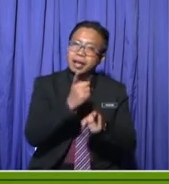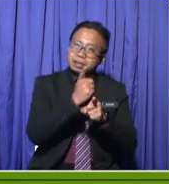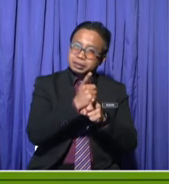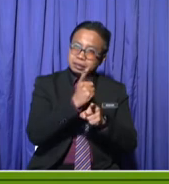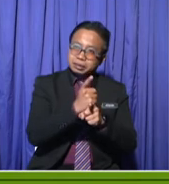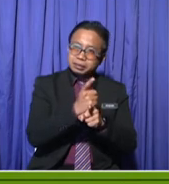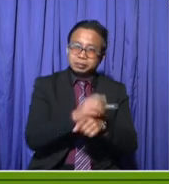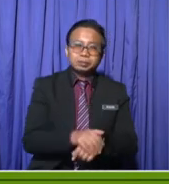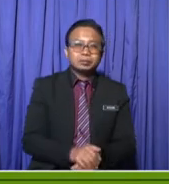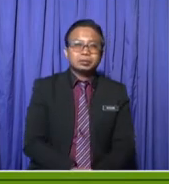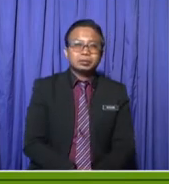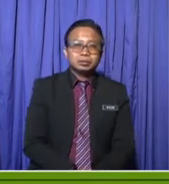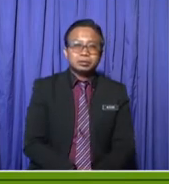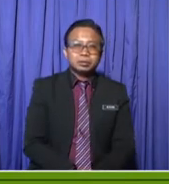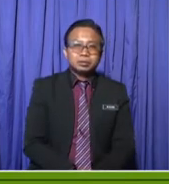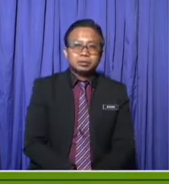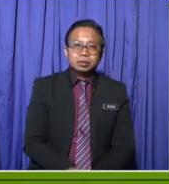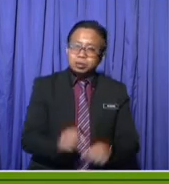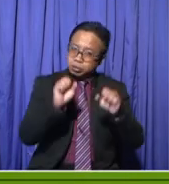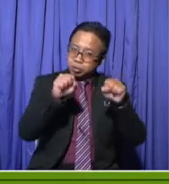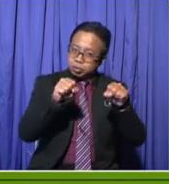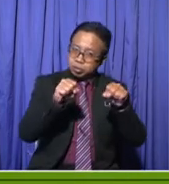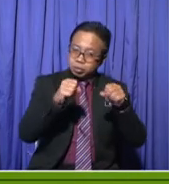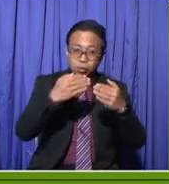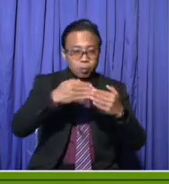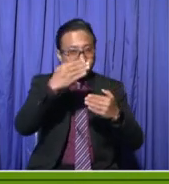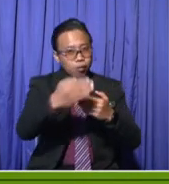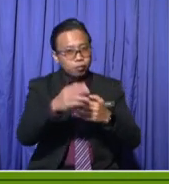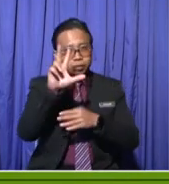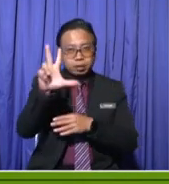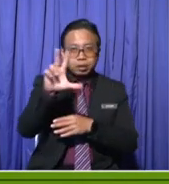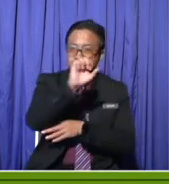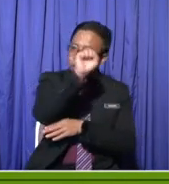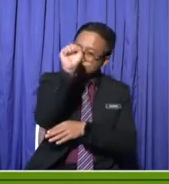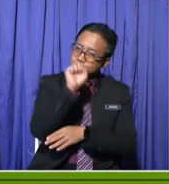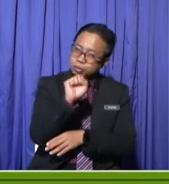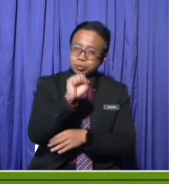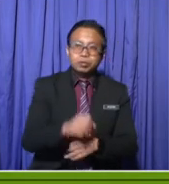Excellent! Shall we move on to the third question?